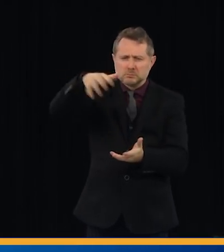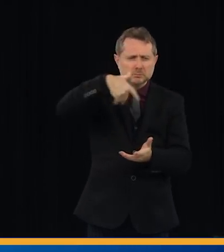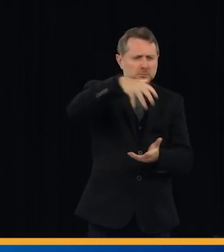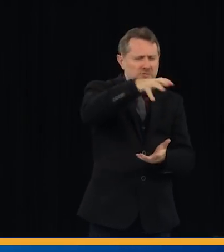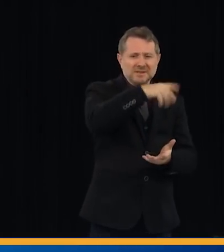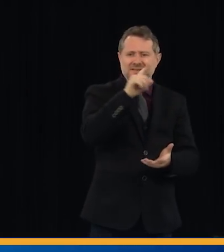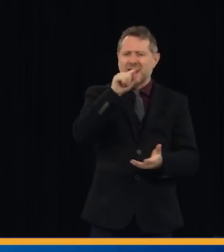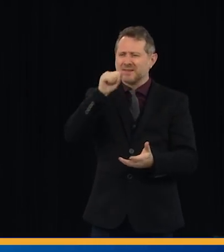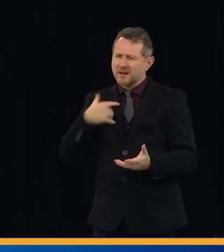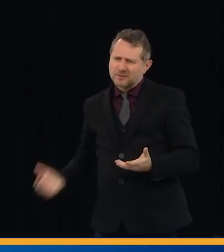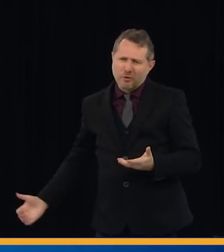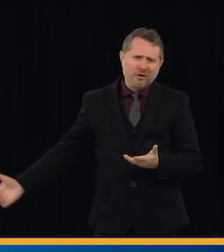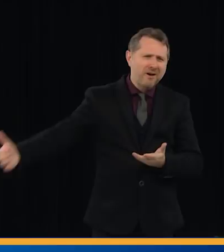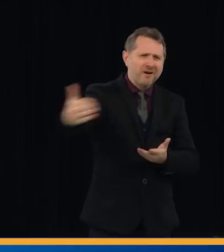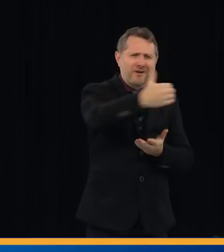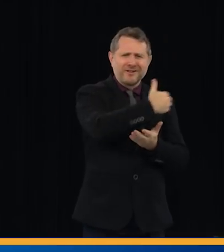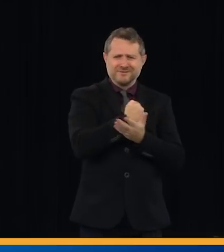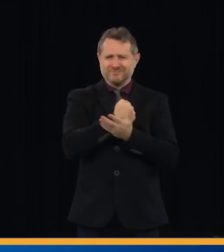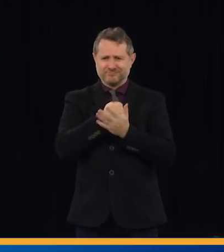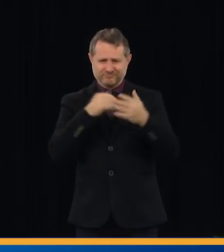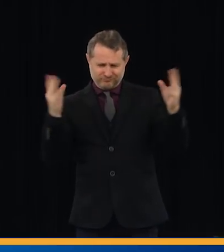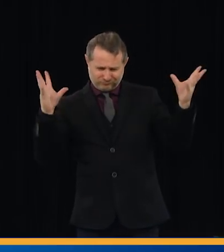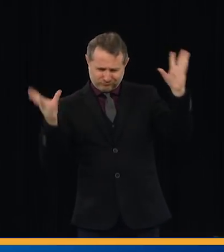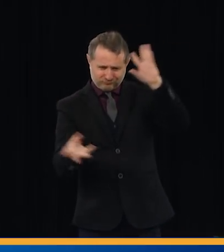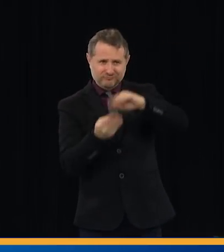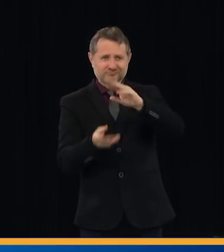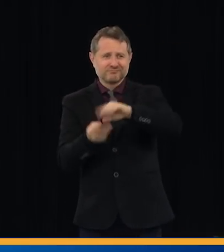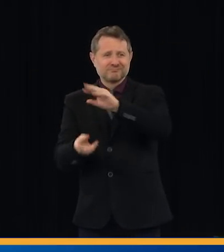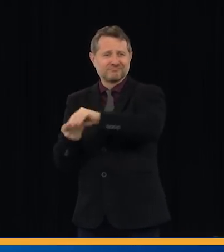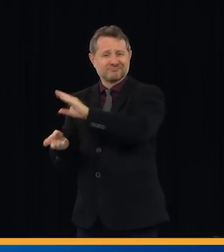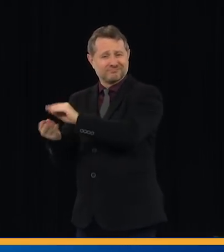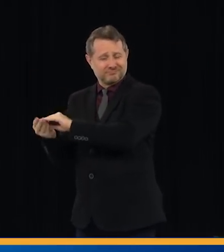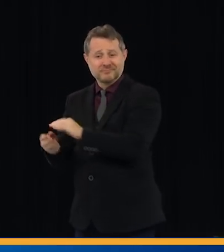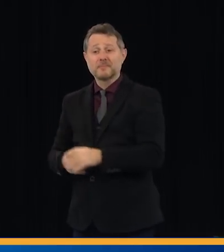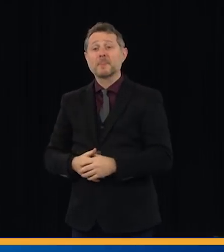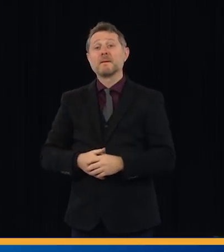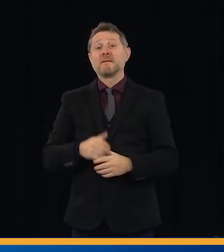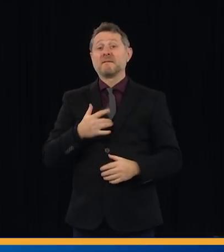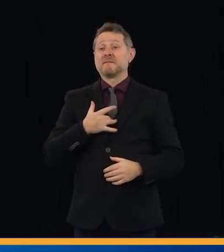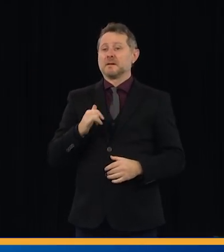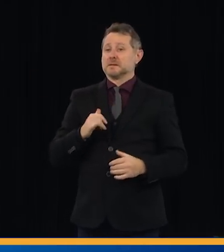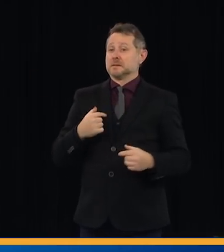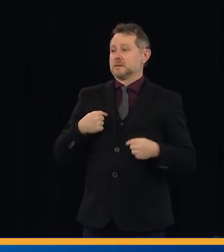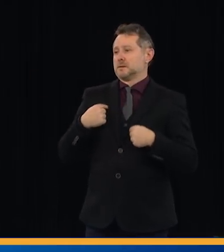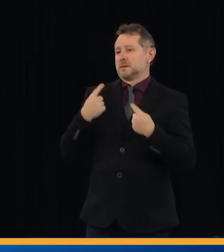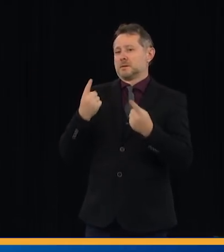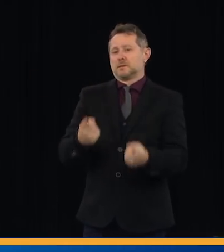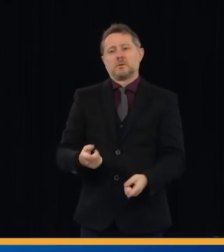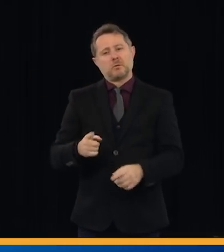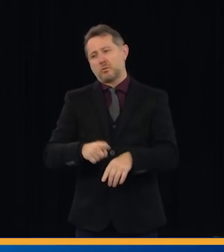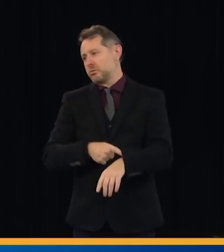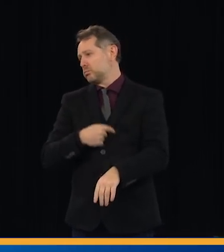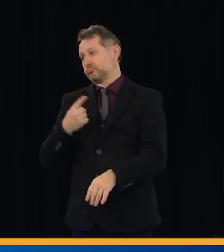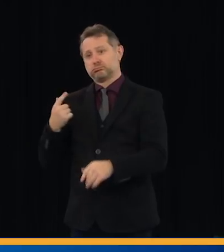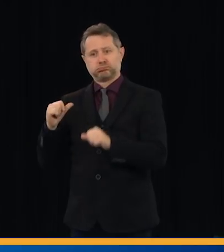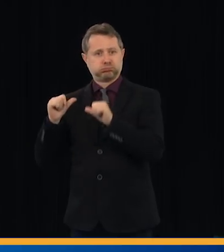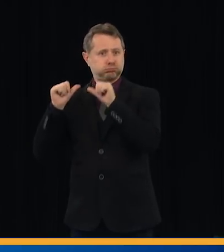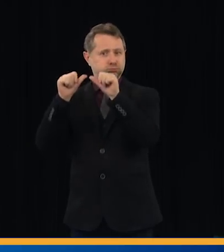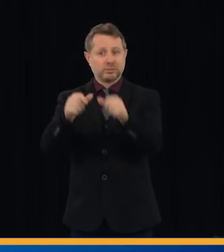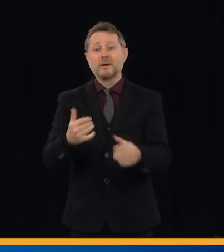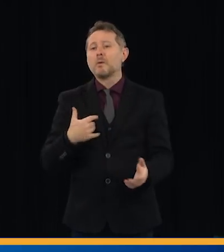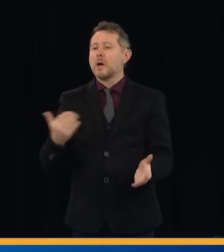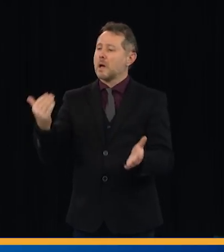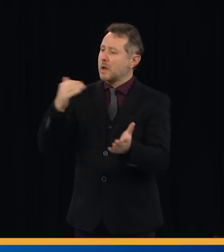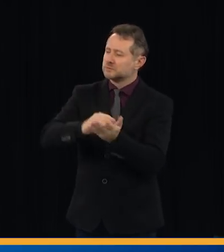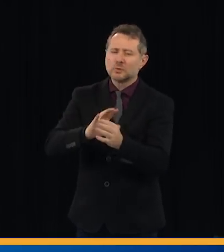Again, on perspective, don't forget the basics. I know people feel this has been going on for so long. Wash your hands.